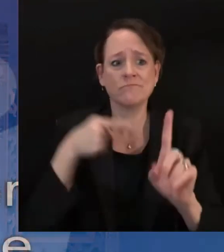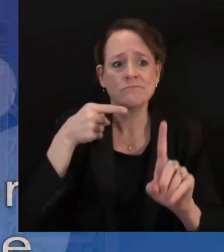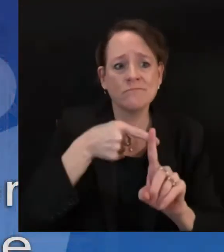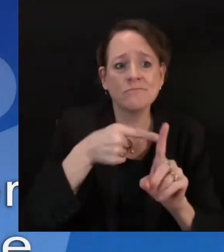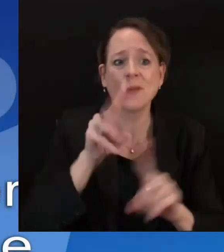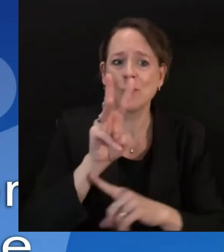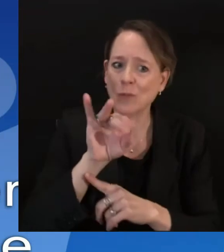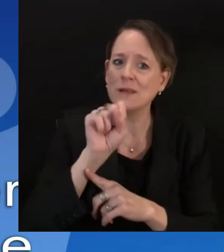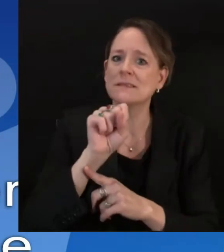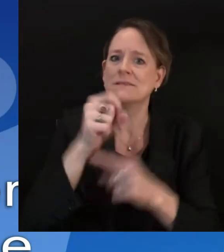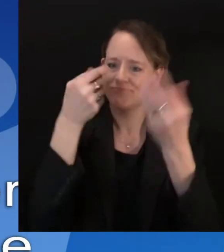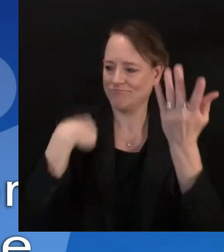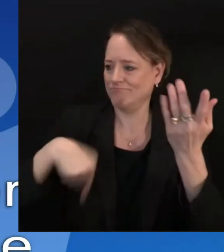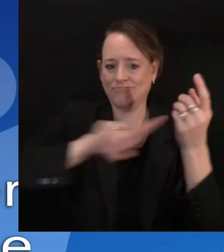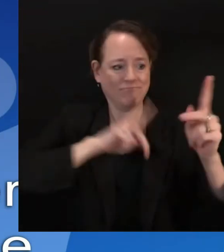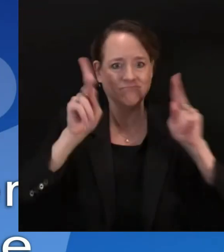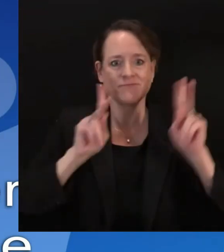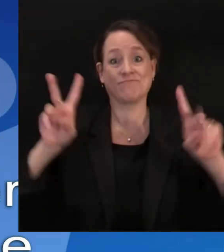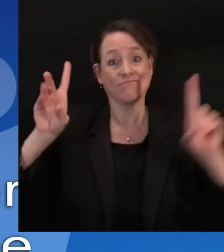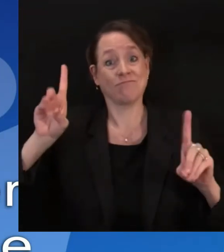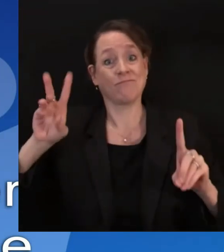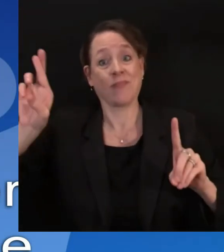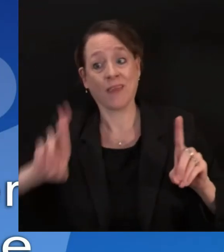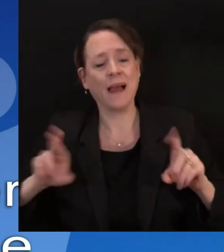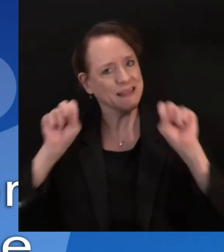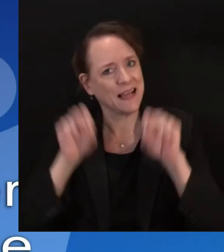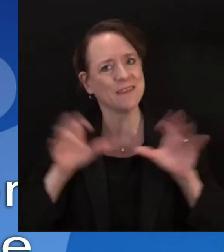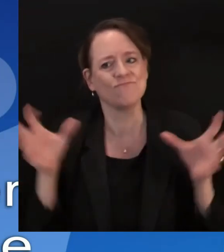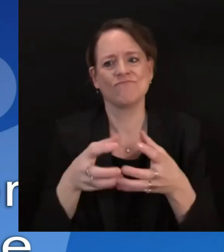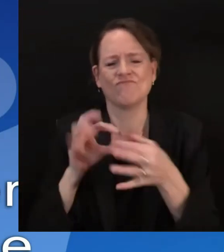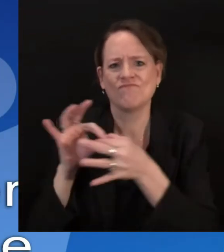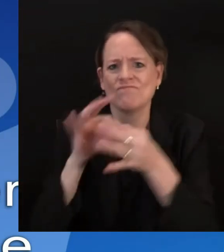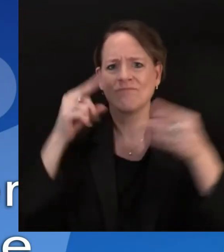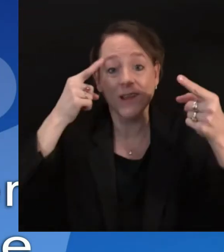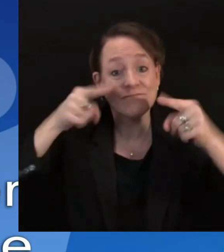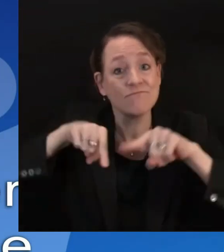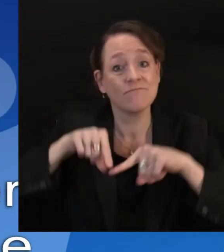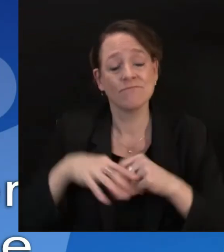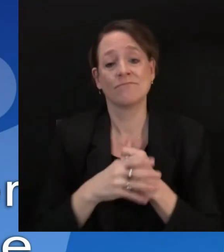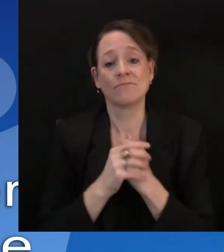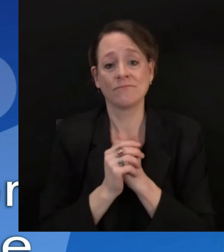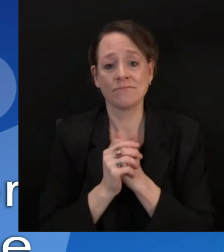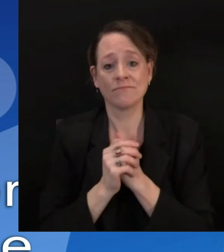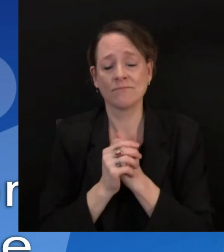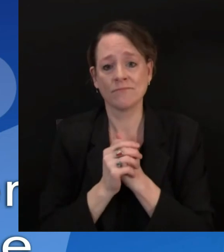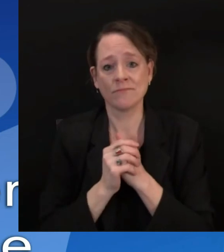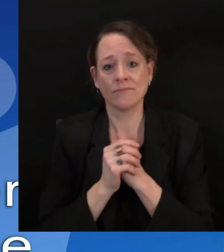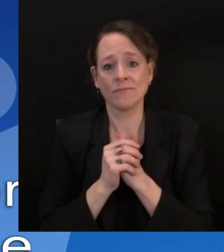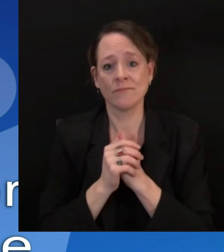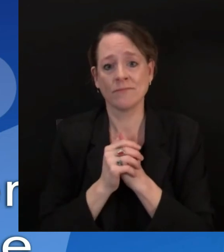Thank you, Amy. Now to Martin Roccasoli from WORT Radio in Madison. Martin.